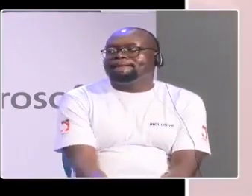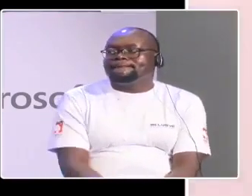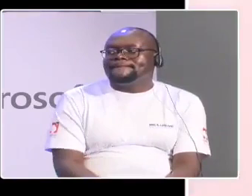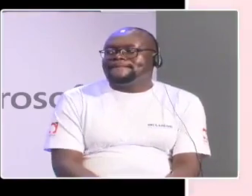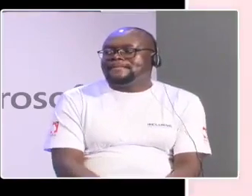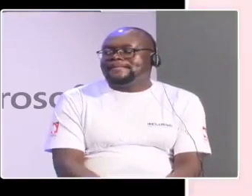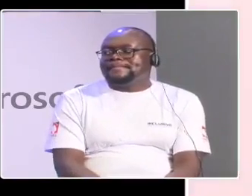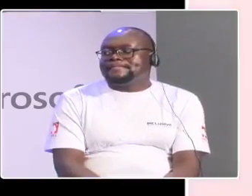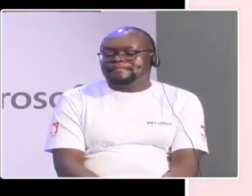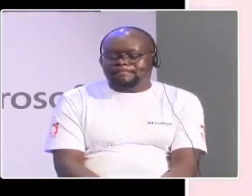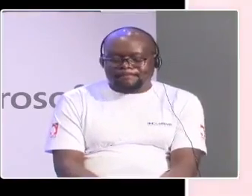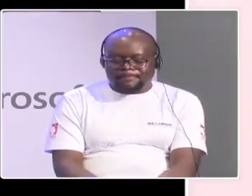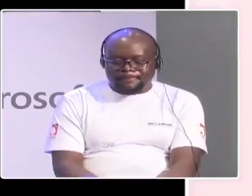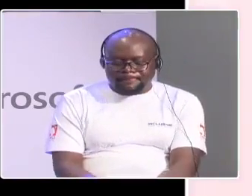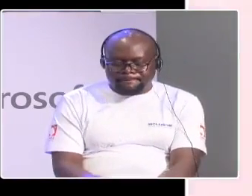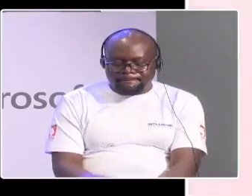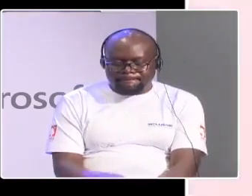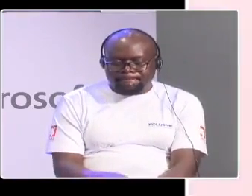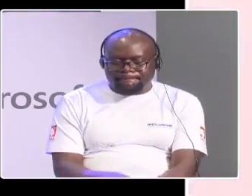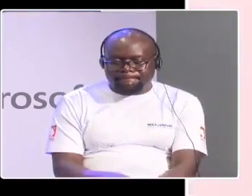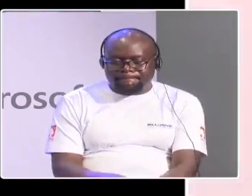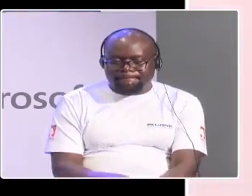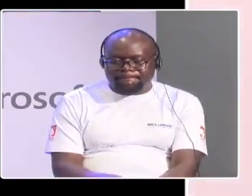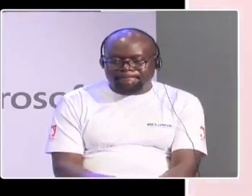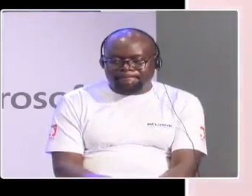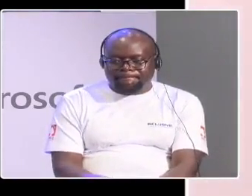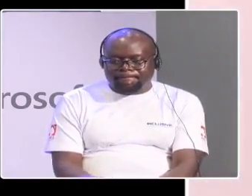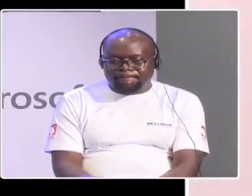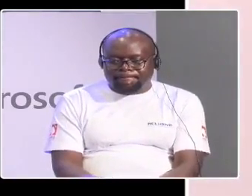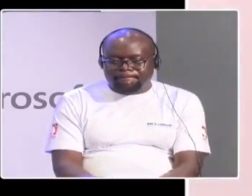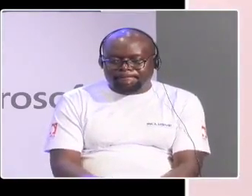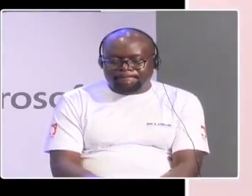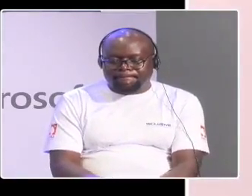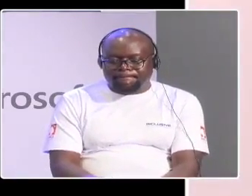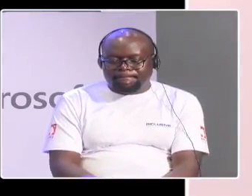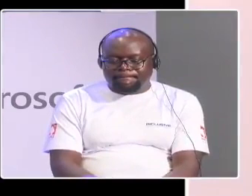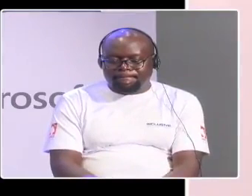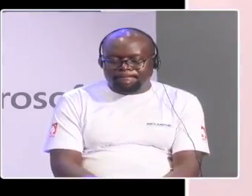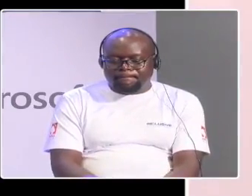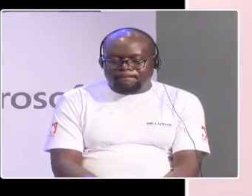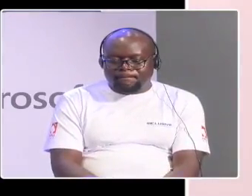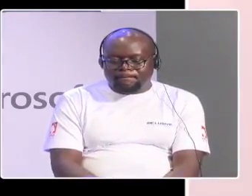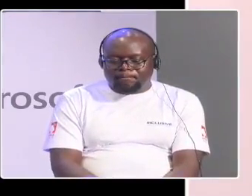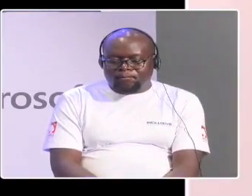Out of the ideas that you guys have given out, Chris